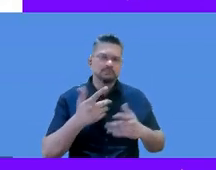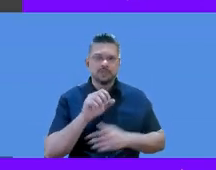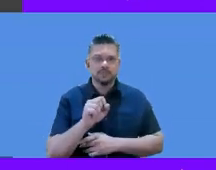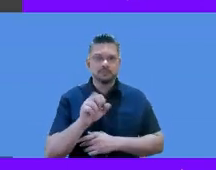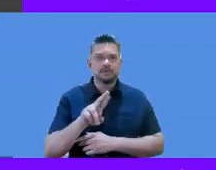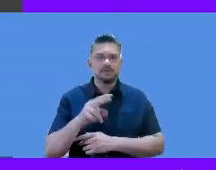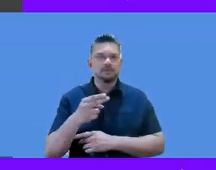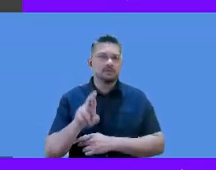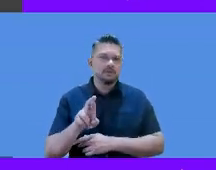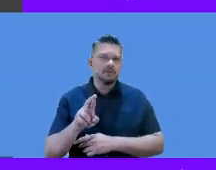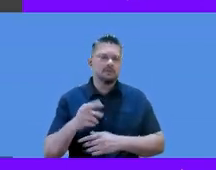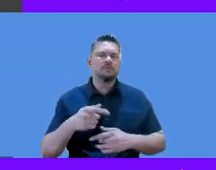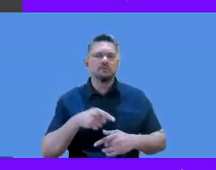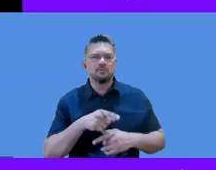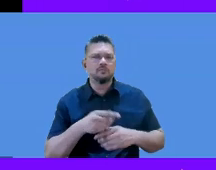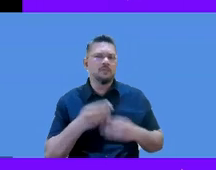Over to David Gomez to share.